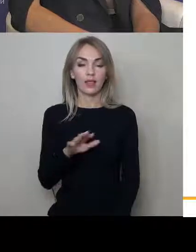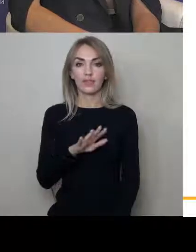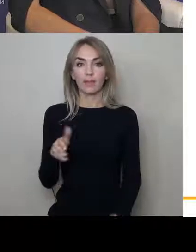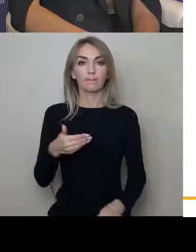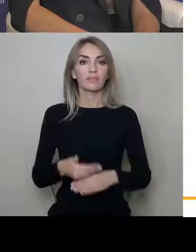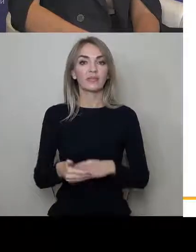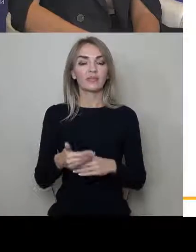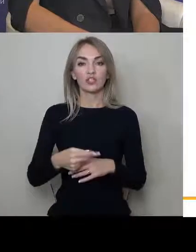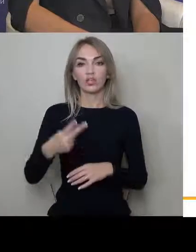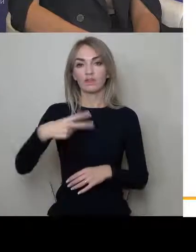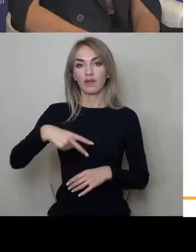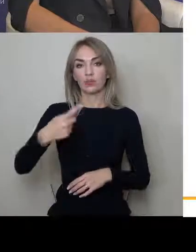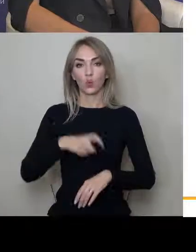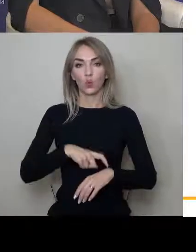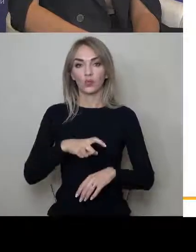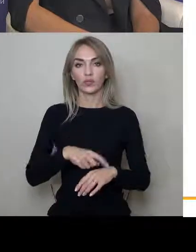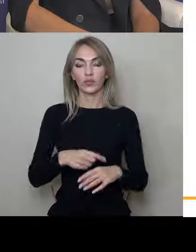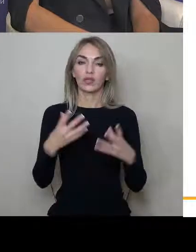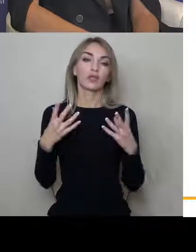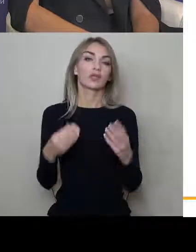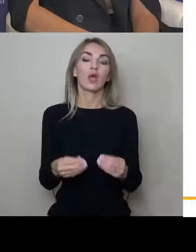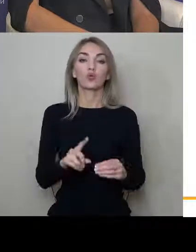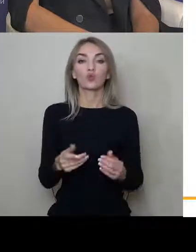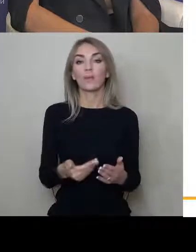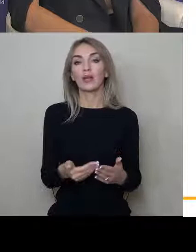have 2-day period, but no later than